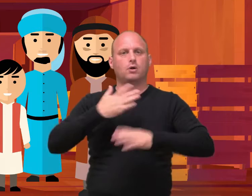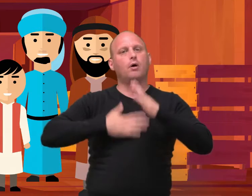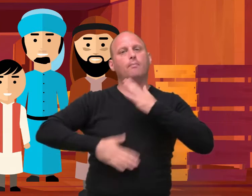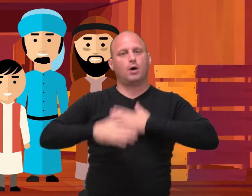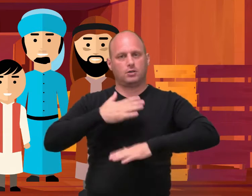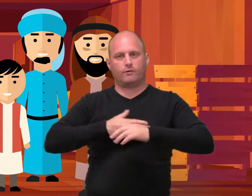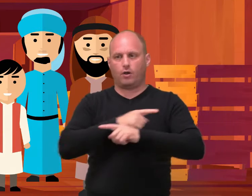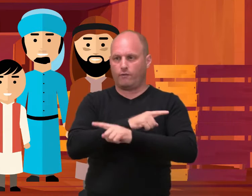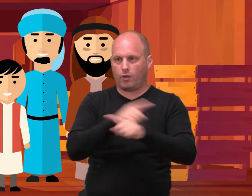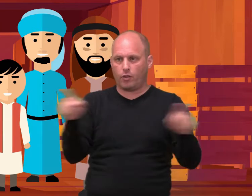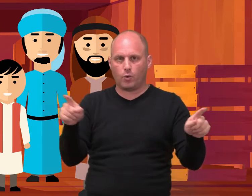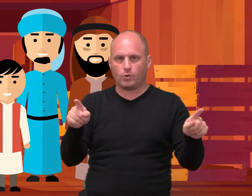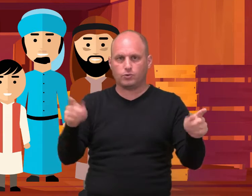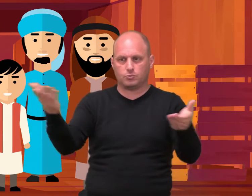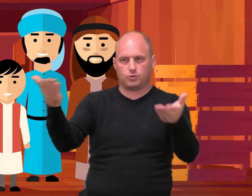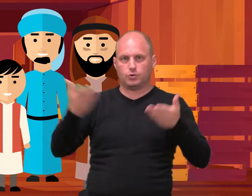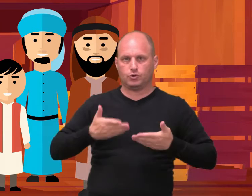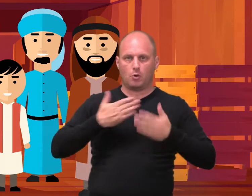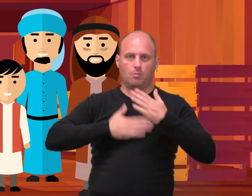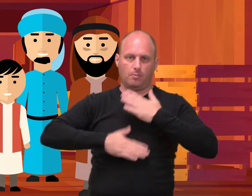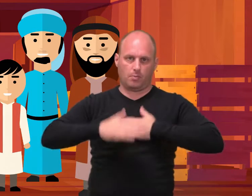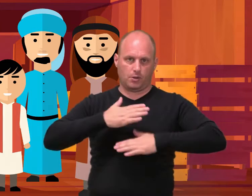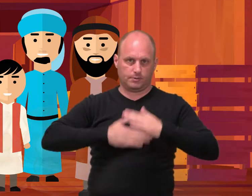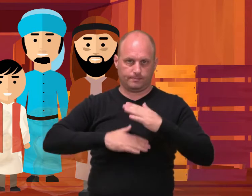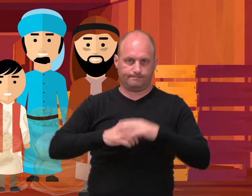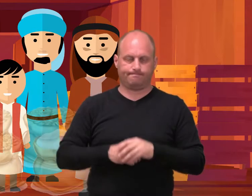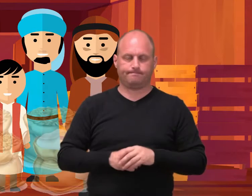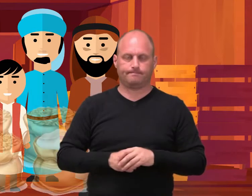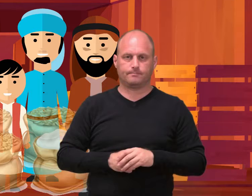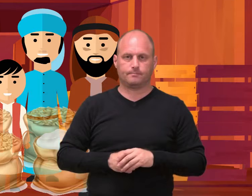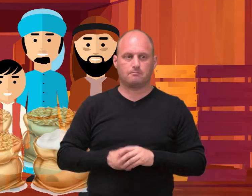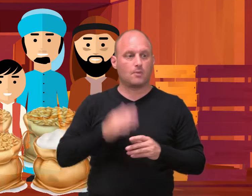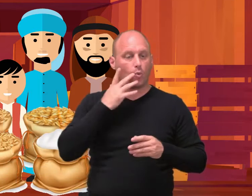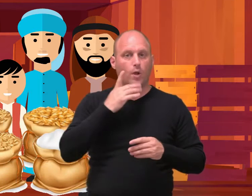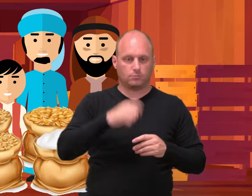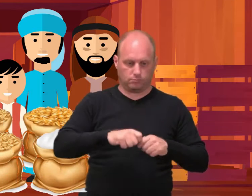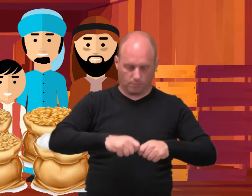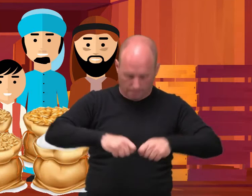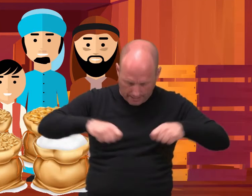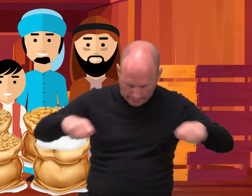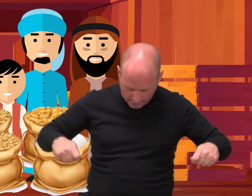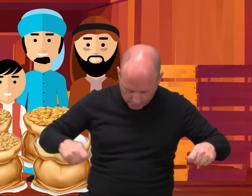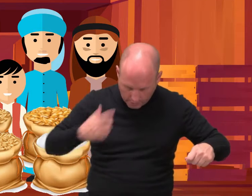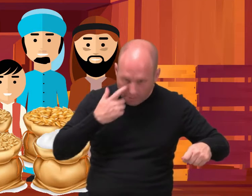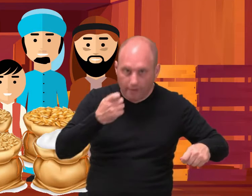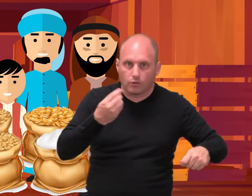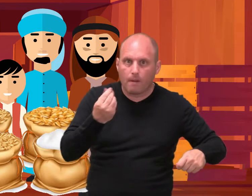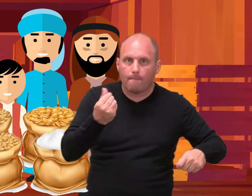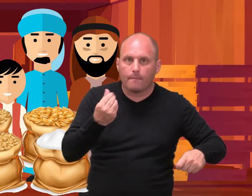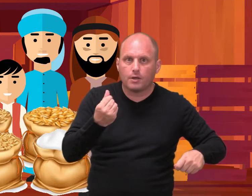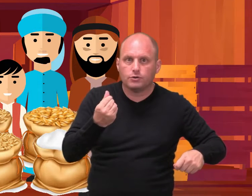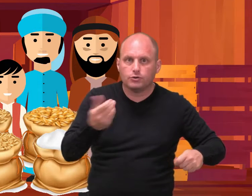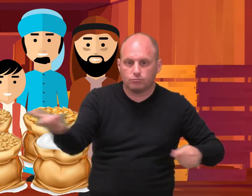show mercy." And when they opened their bags, they found their money had been returned to